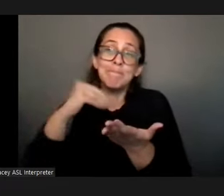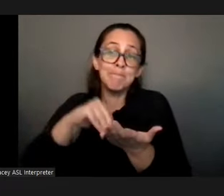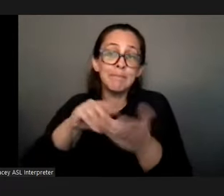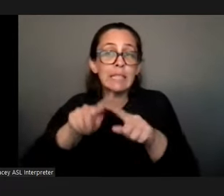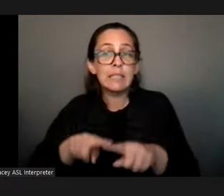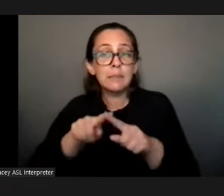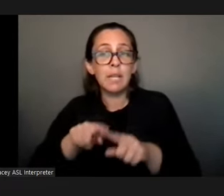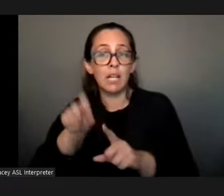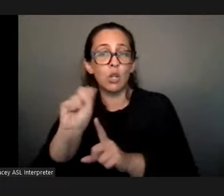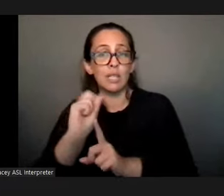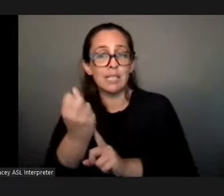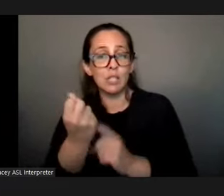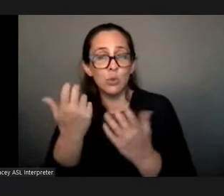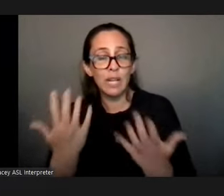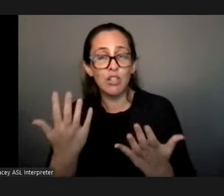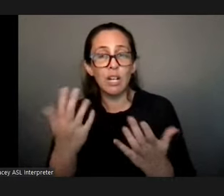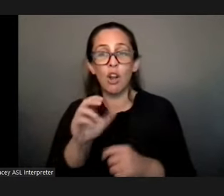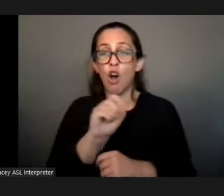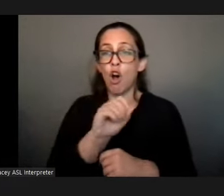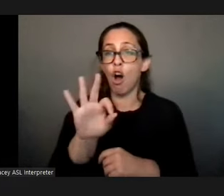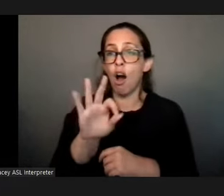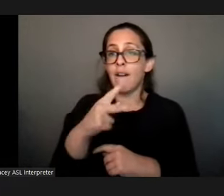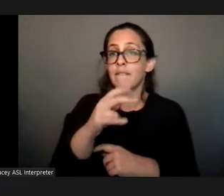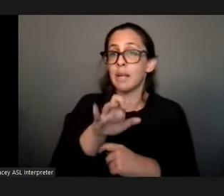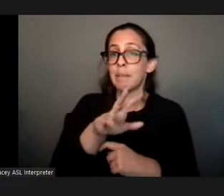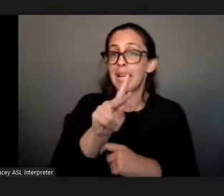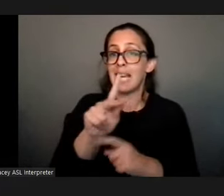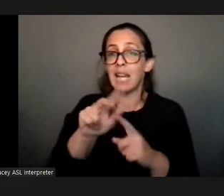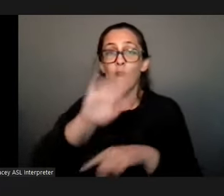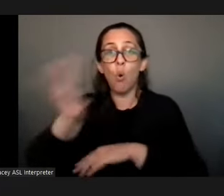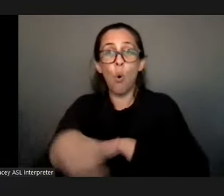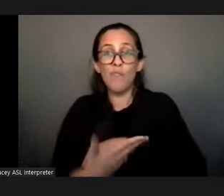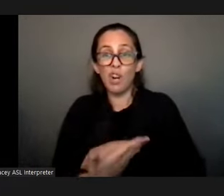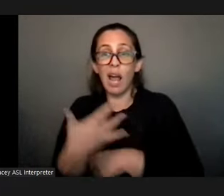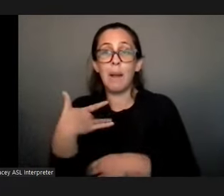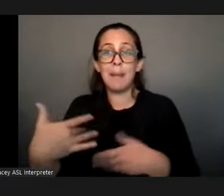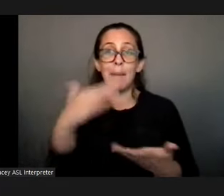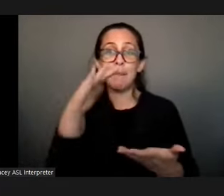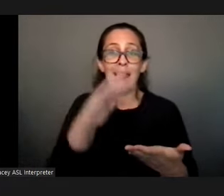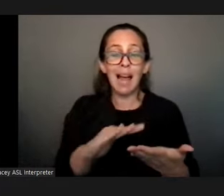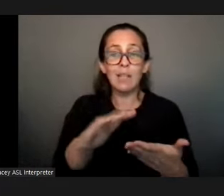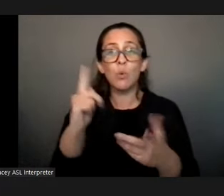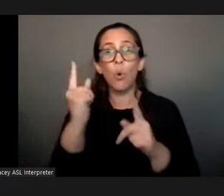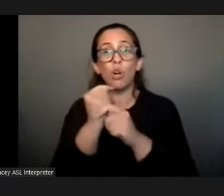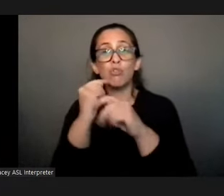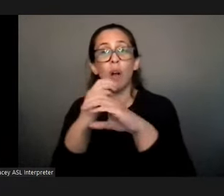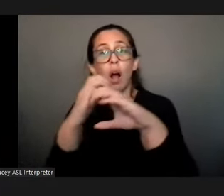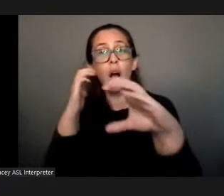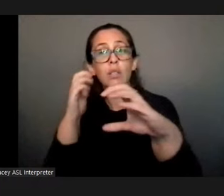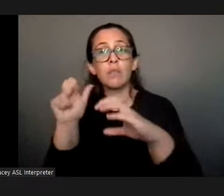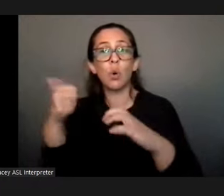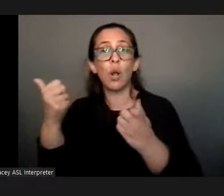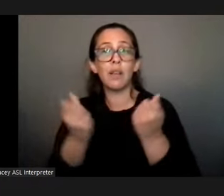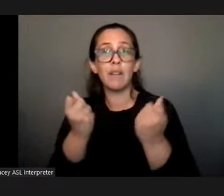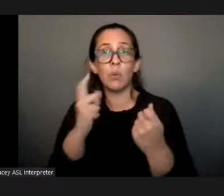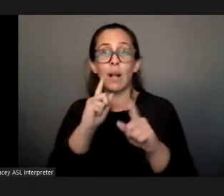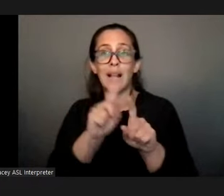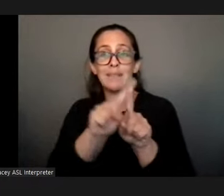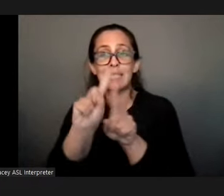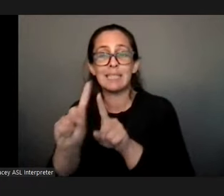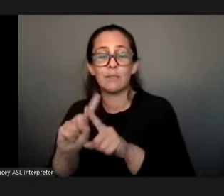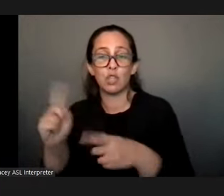scenario. Off-peak and overnight toll ranges may be lower, and tolls for trucks and other vehicle types would have different ranges.